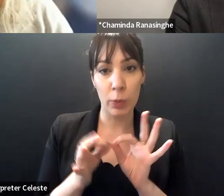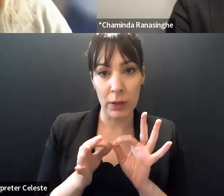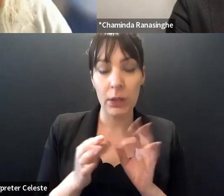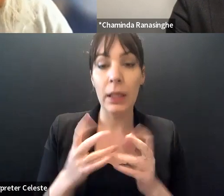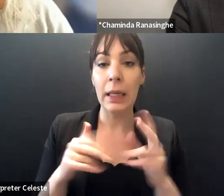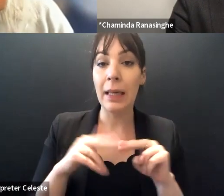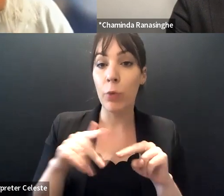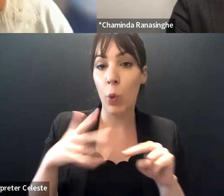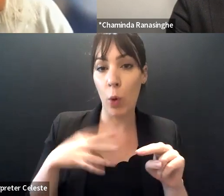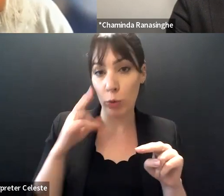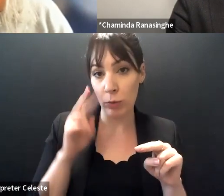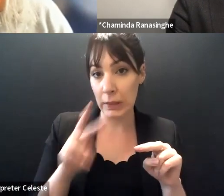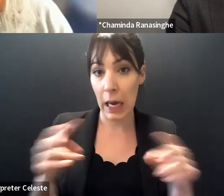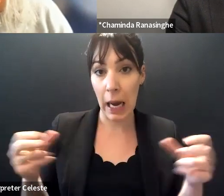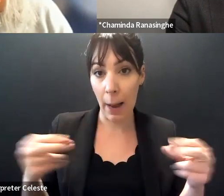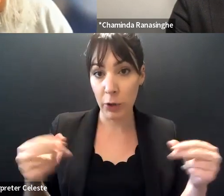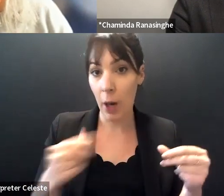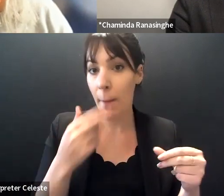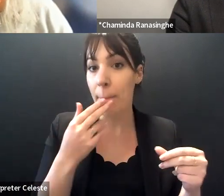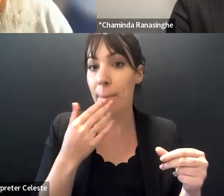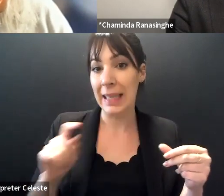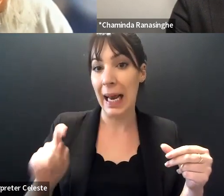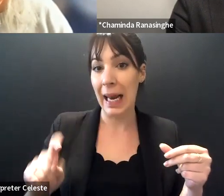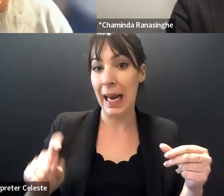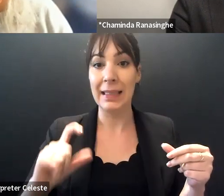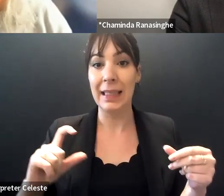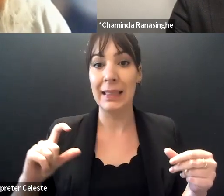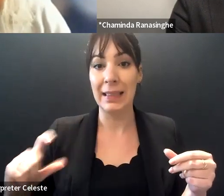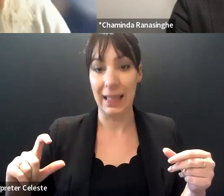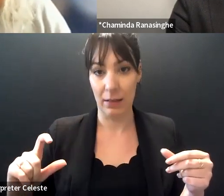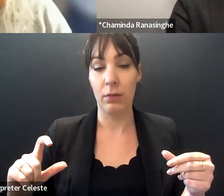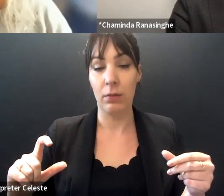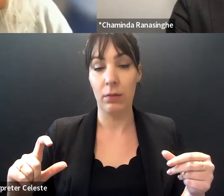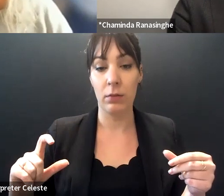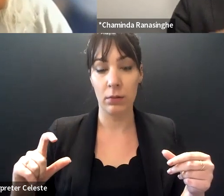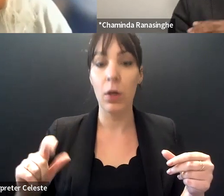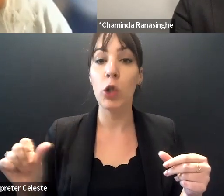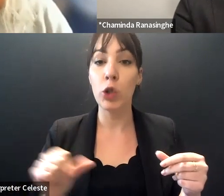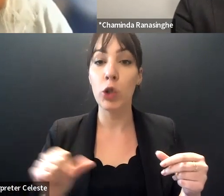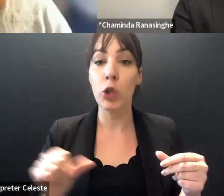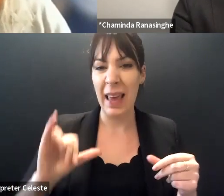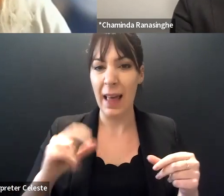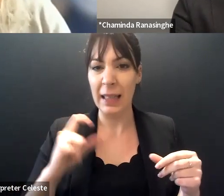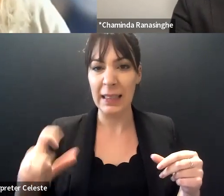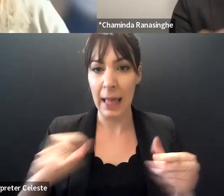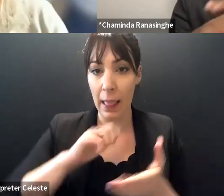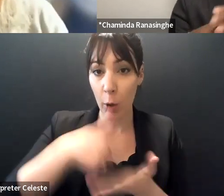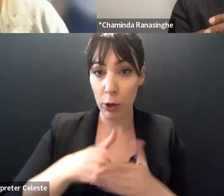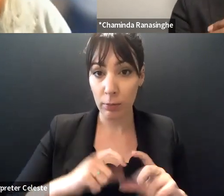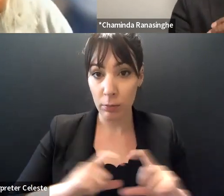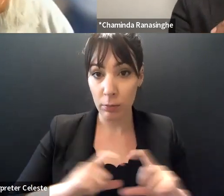the captions, you can click on the CC button in the toolbar that is located either on the top or on the bottom of your